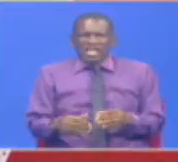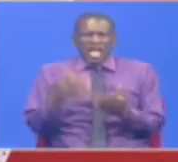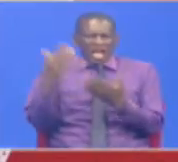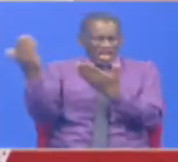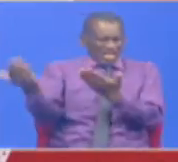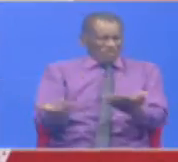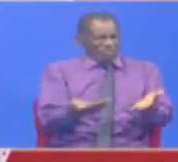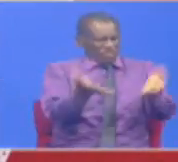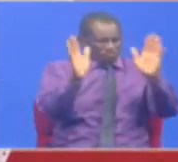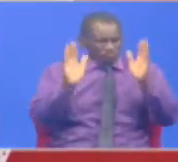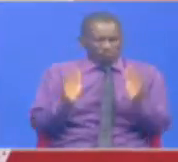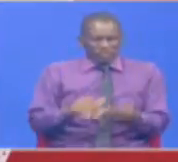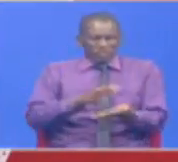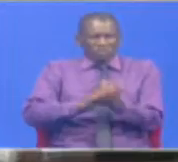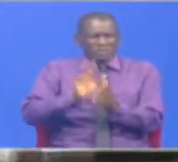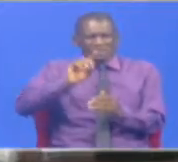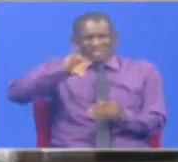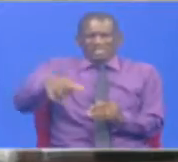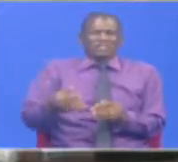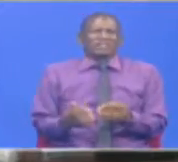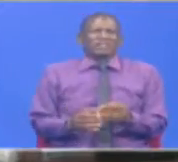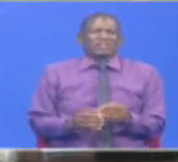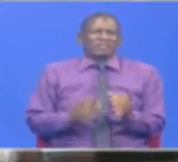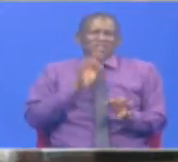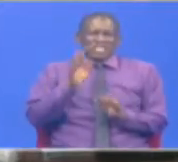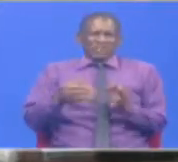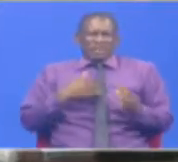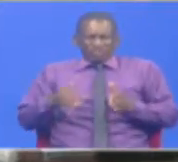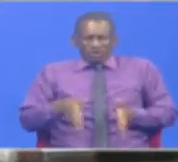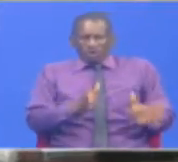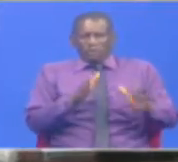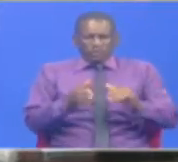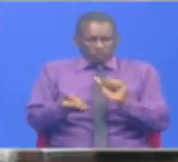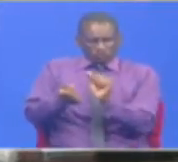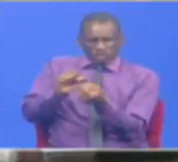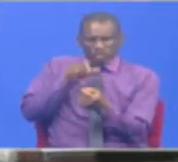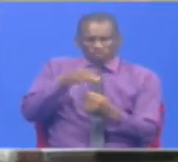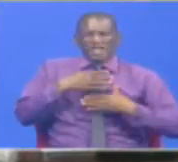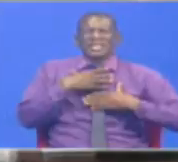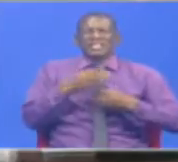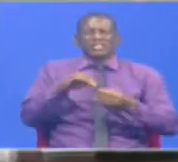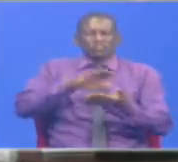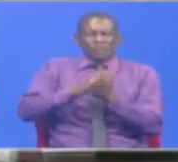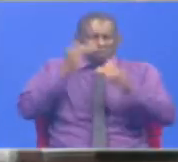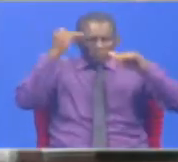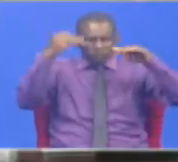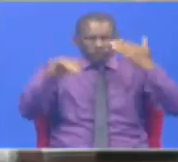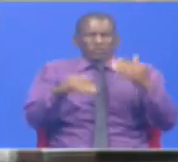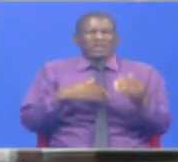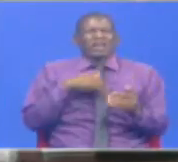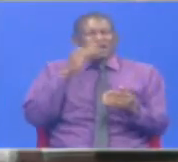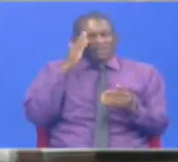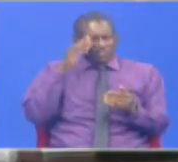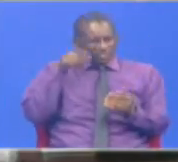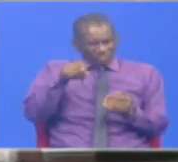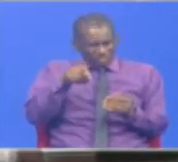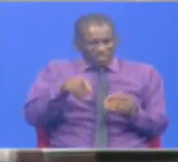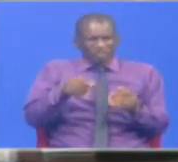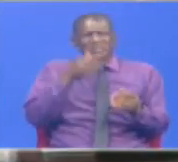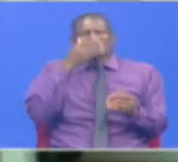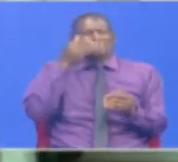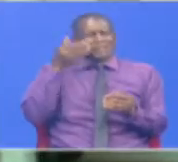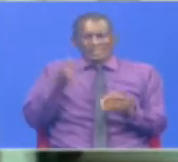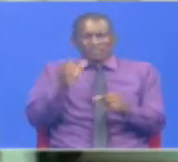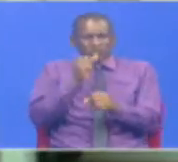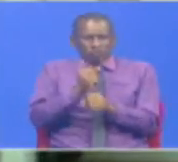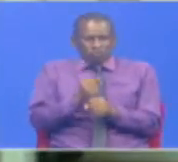It's what it's inside them. If there's a chance of converting your passion into a career, then I think that will be the best thing to do.